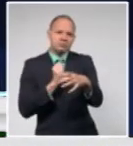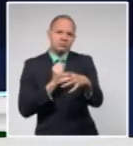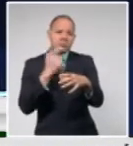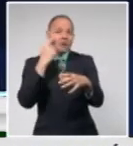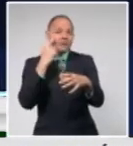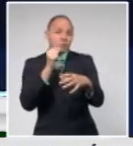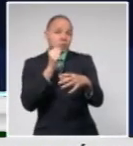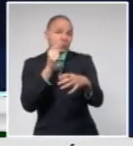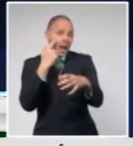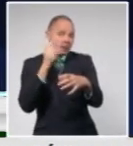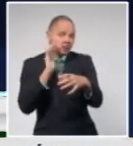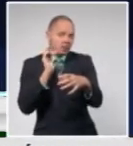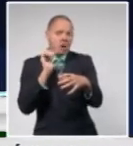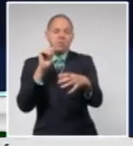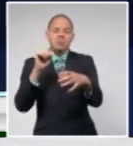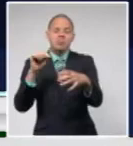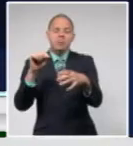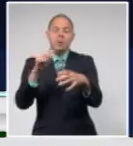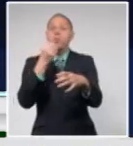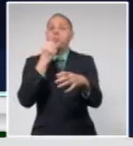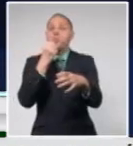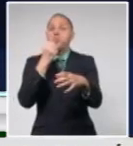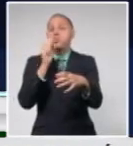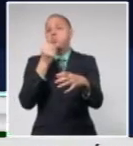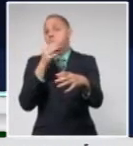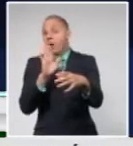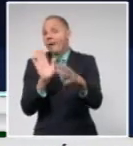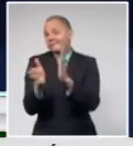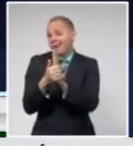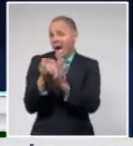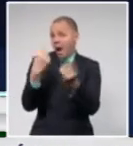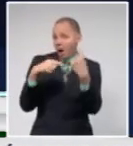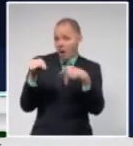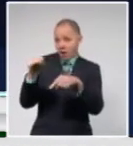982 in Havana's Hygiene, Epidemiology and Microbiology Center,